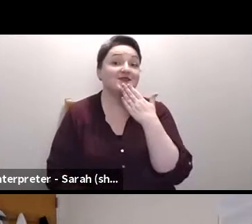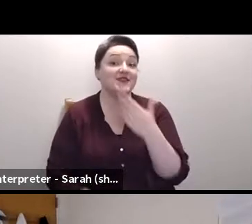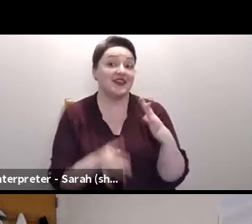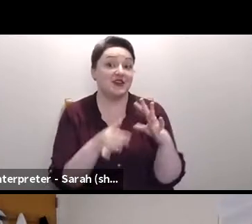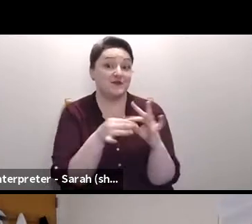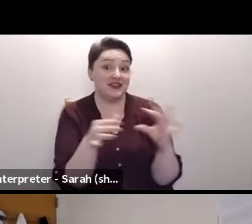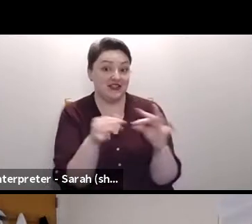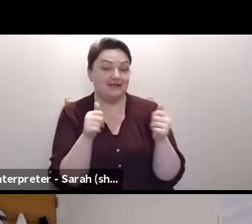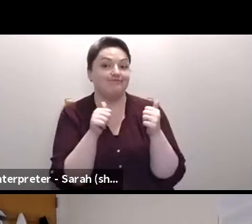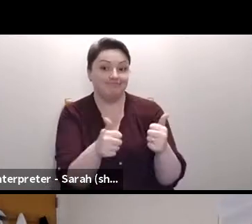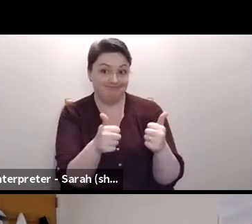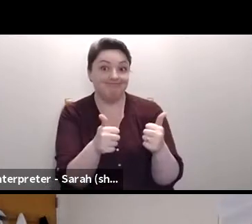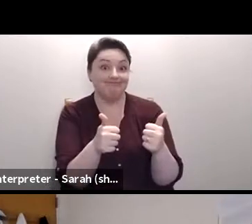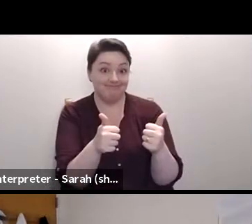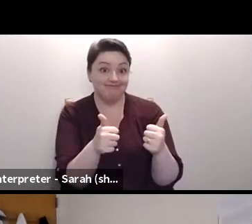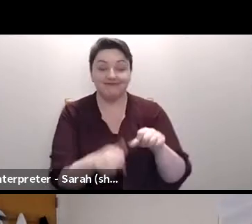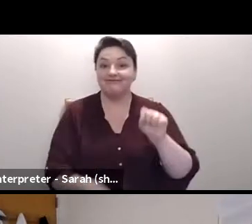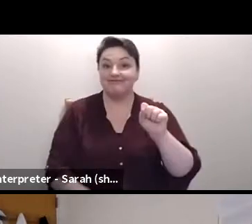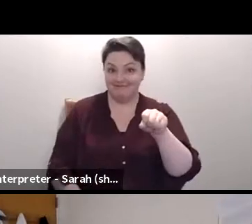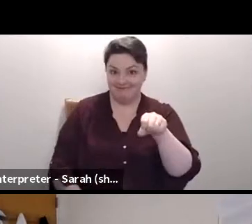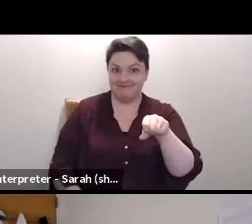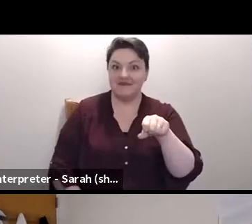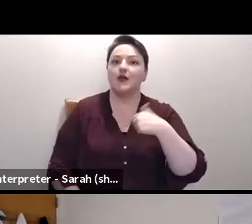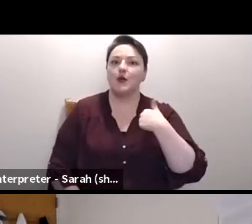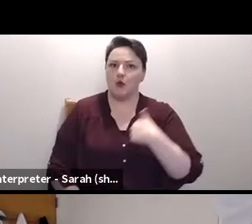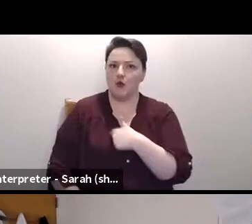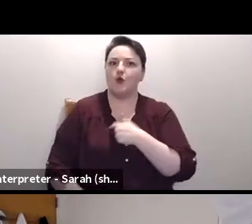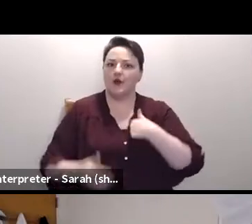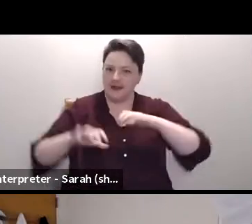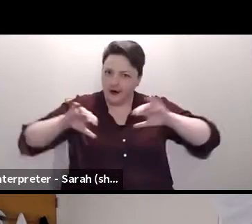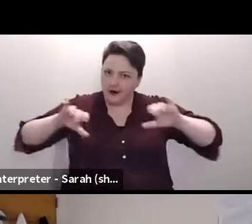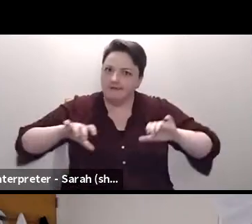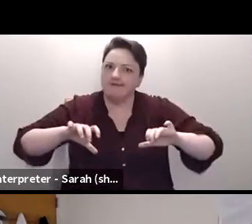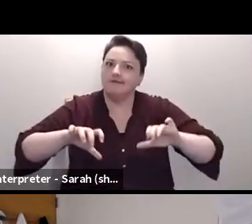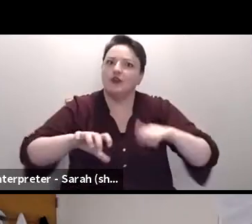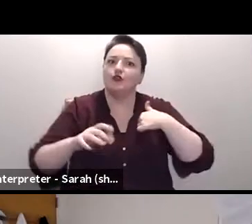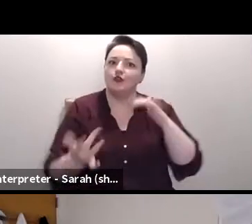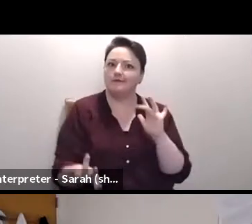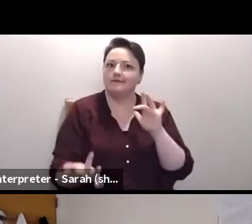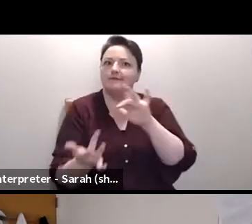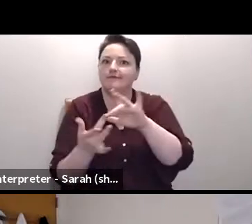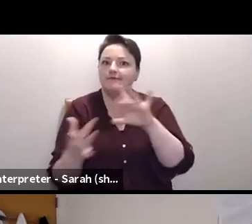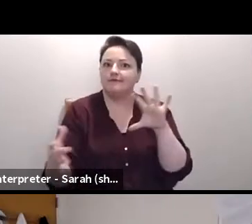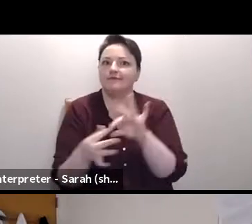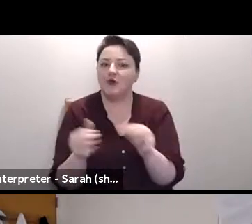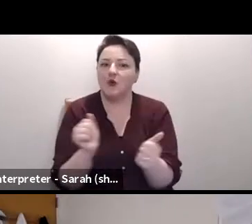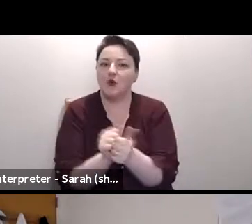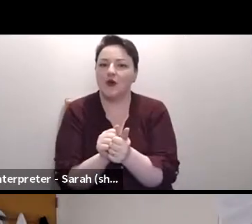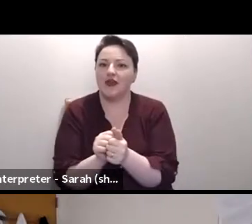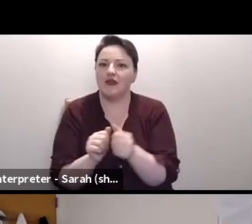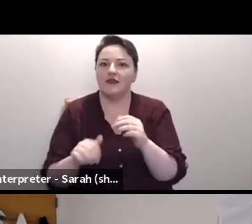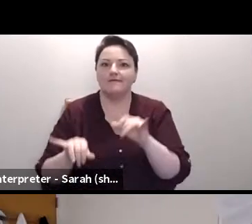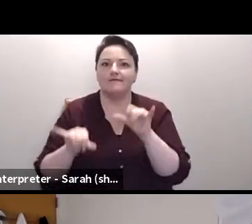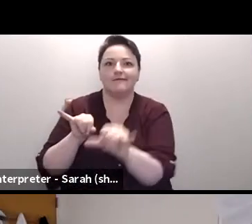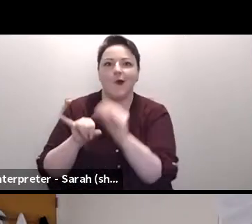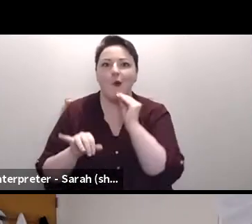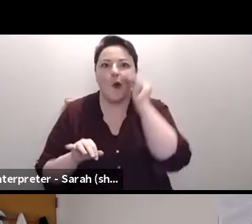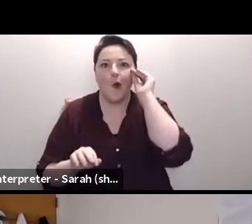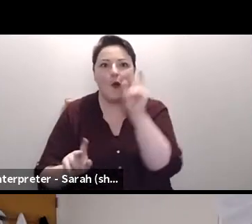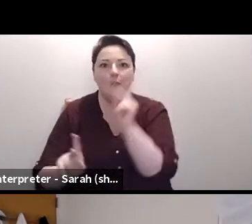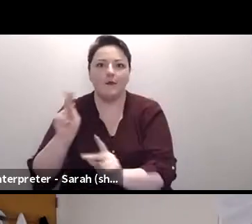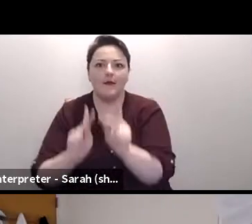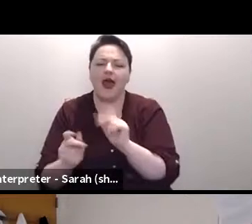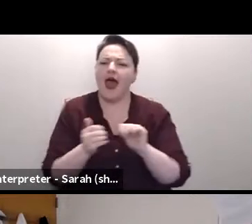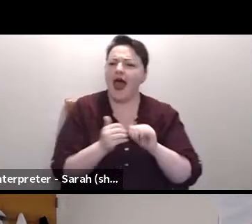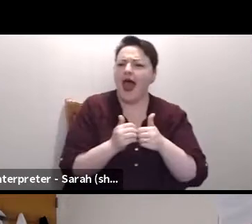that question. And there is a concerted effort to ensure that we reach that population. And how do they reach that resource? Is it